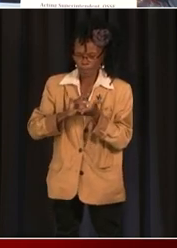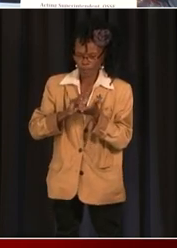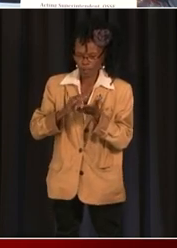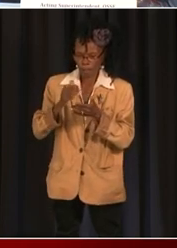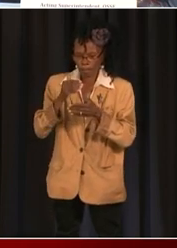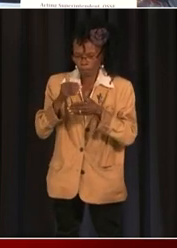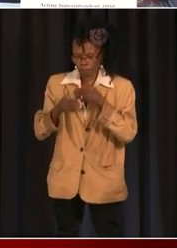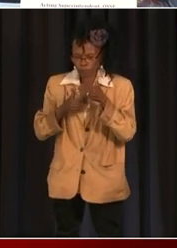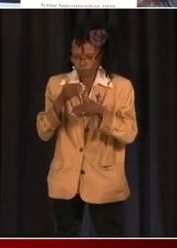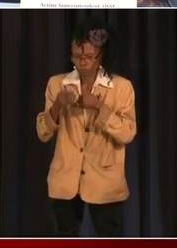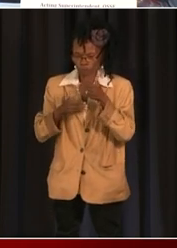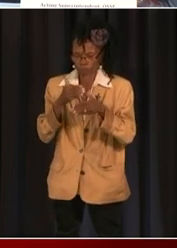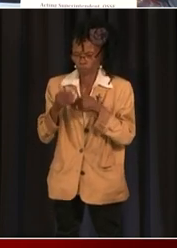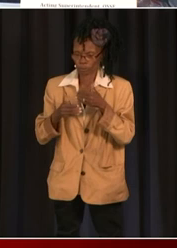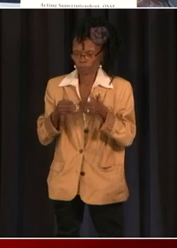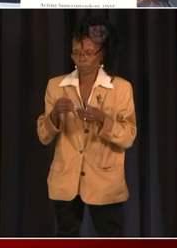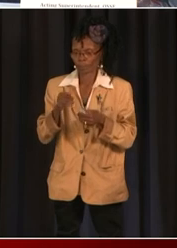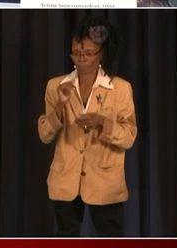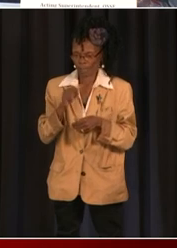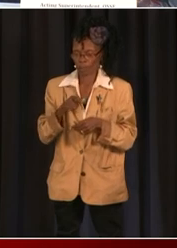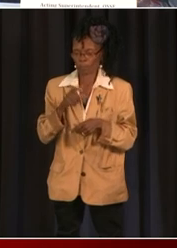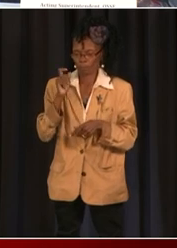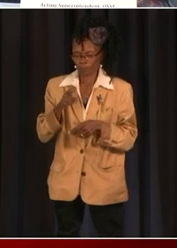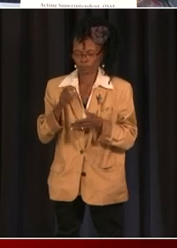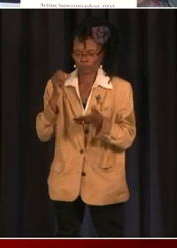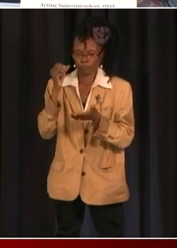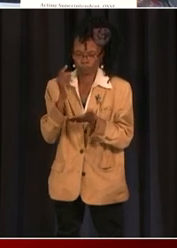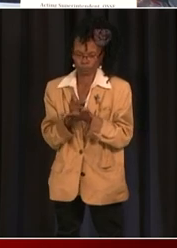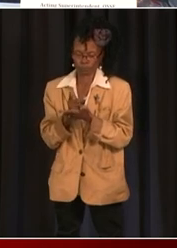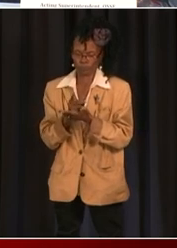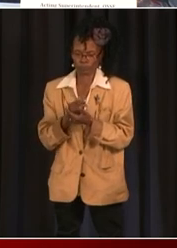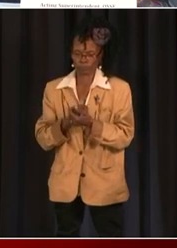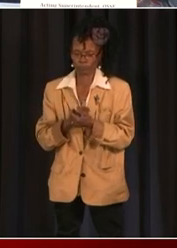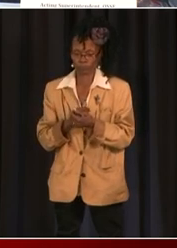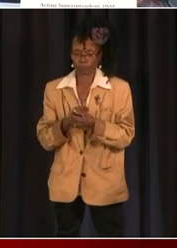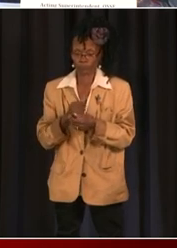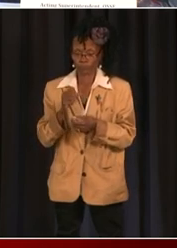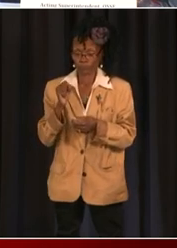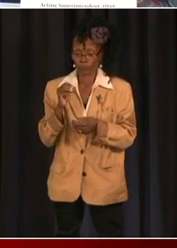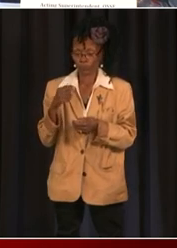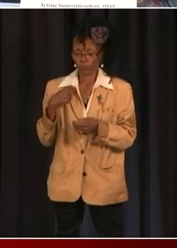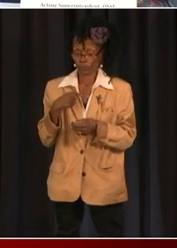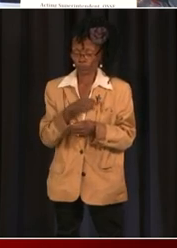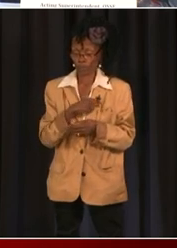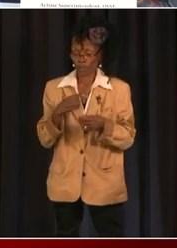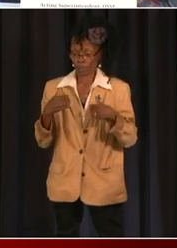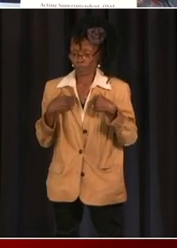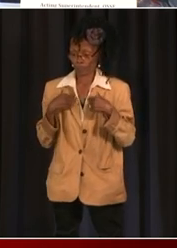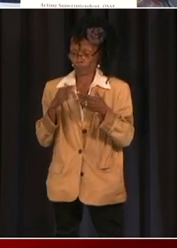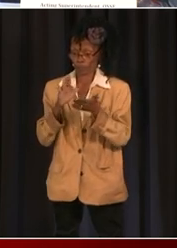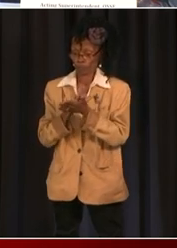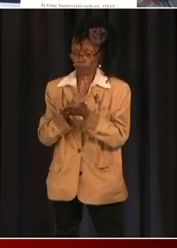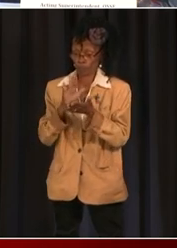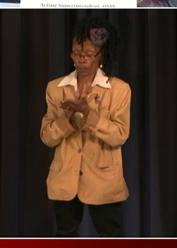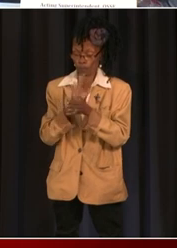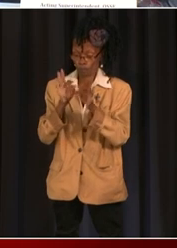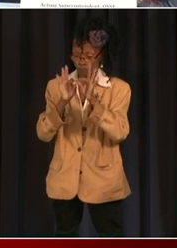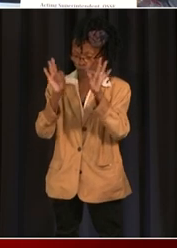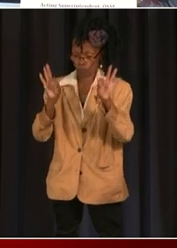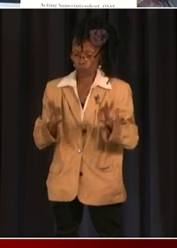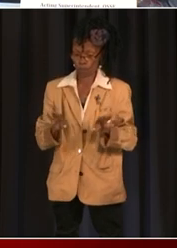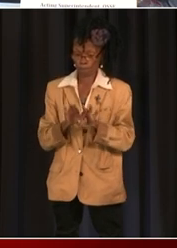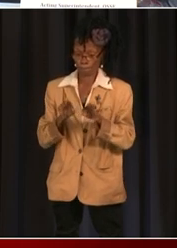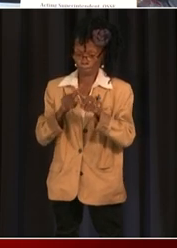tests. OSSI has provided a form for all LEAs within our centralized program for usage. LEAs